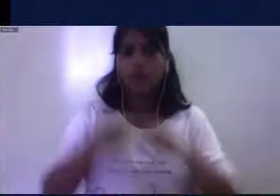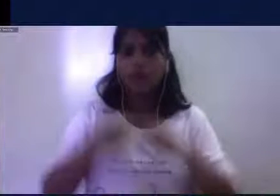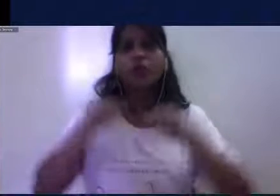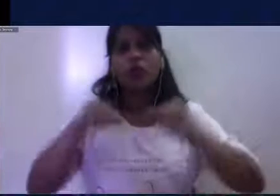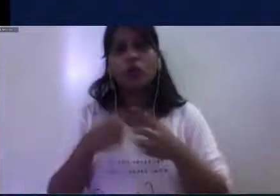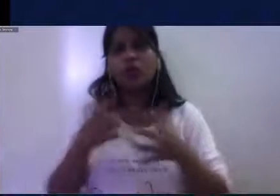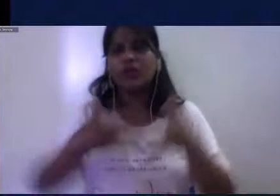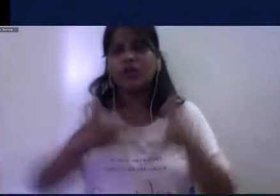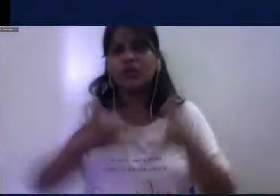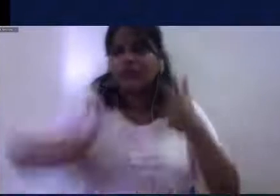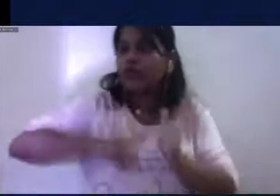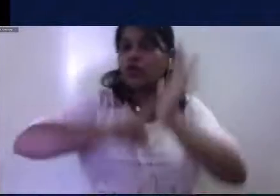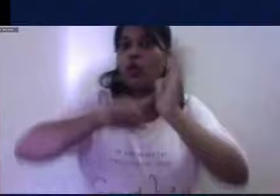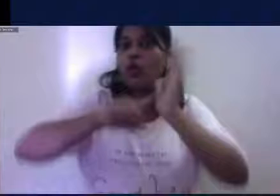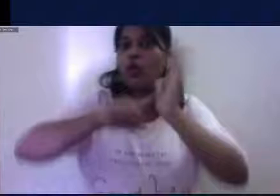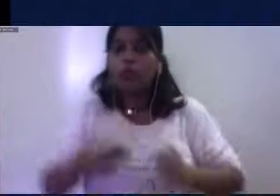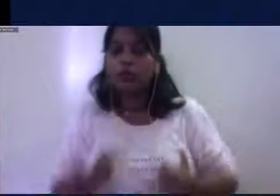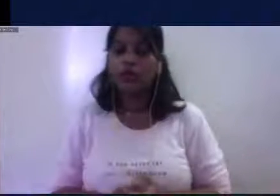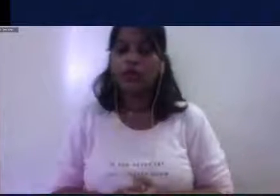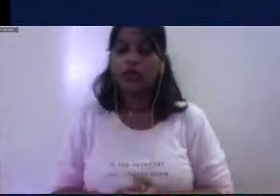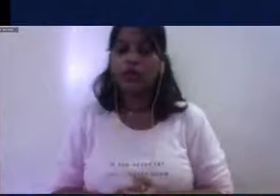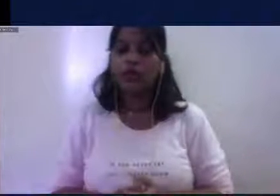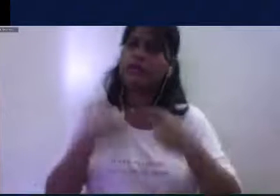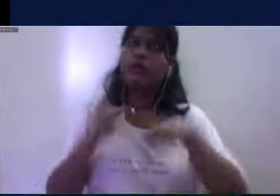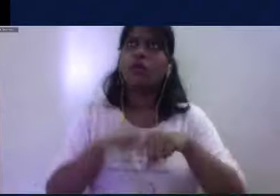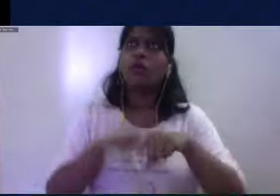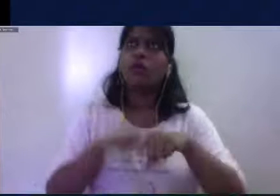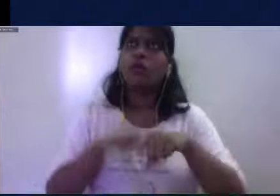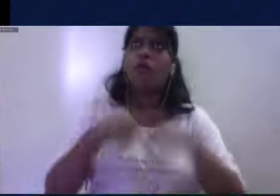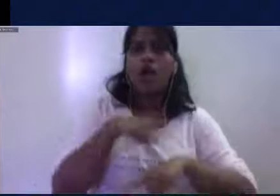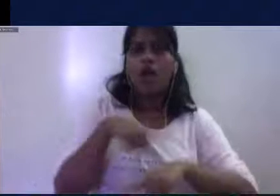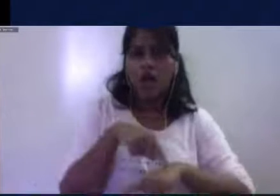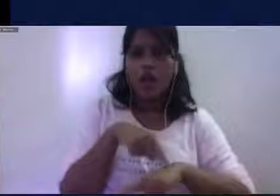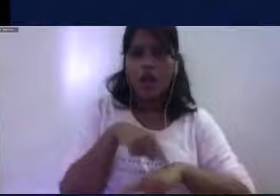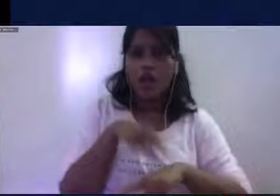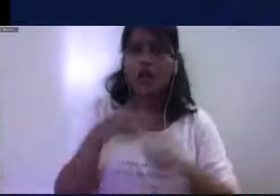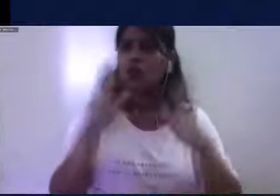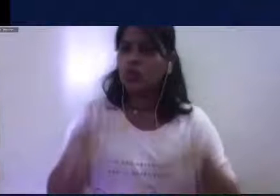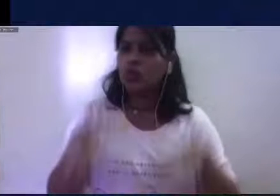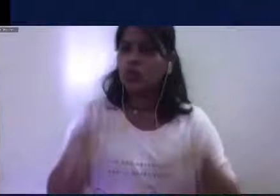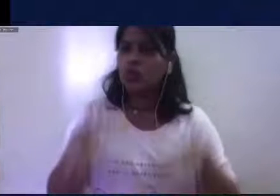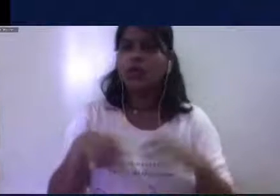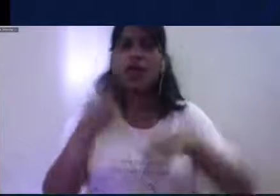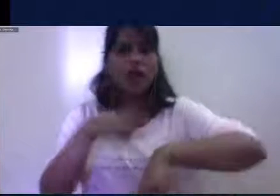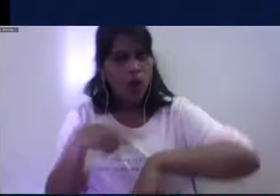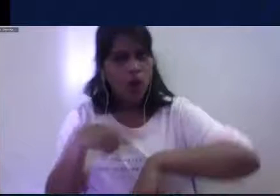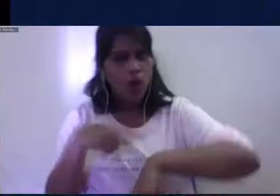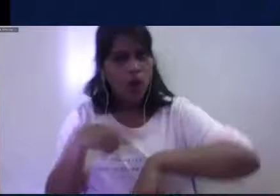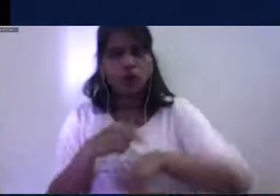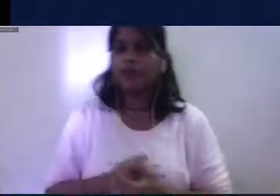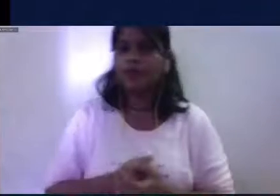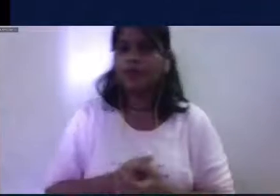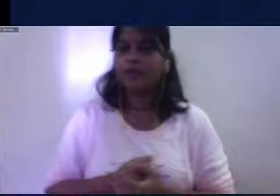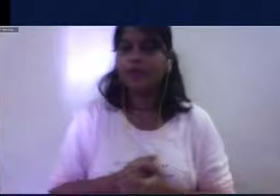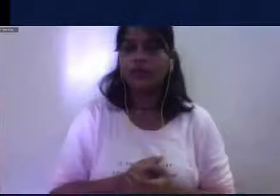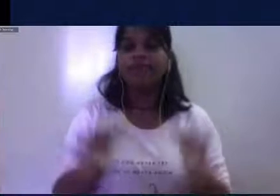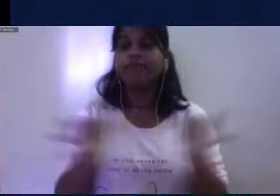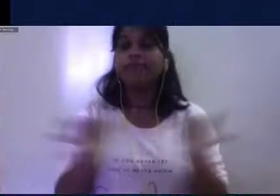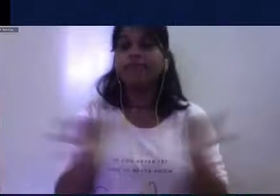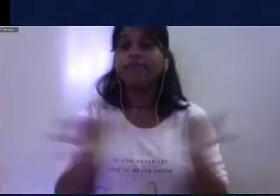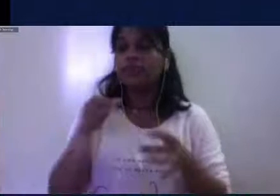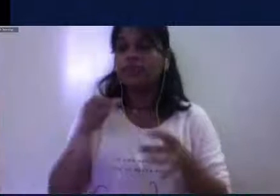out. And we spent about an hour and a half in one household and a couple of hours in the other household. And the brief to the students